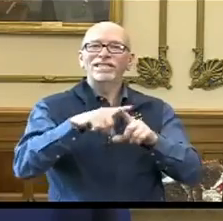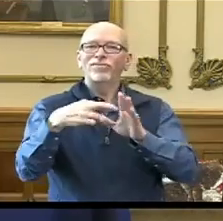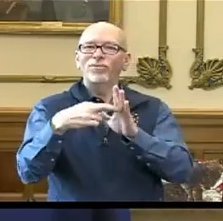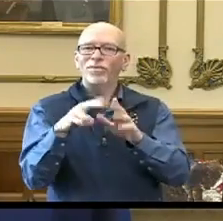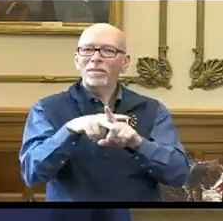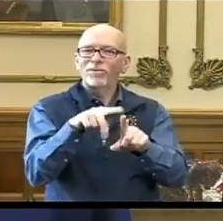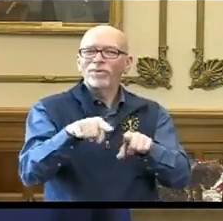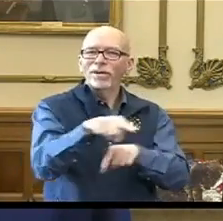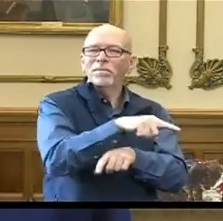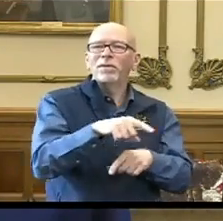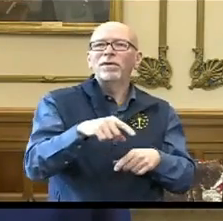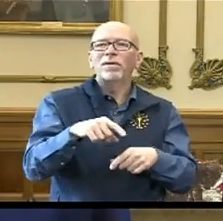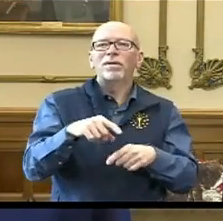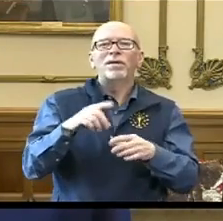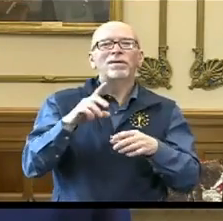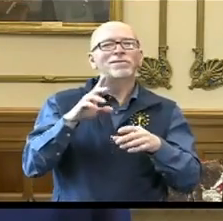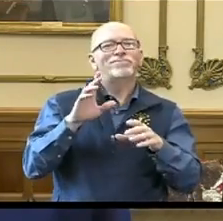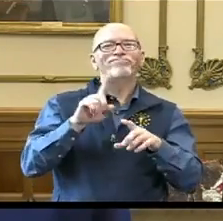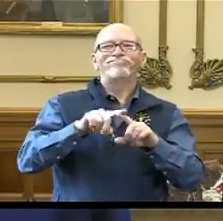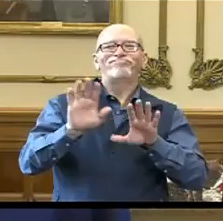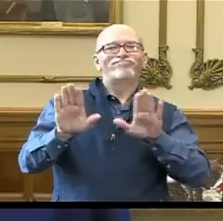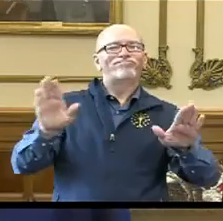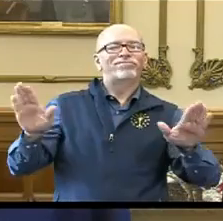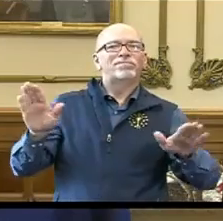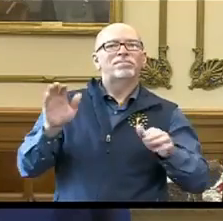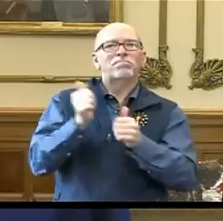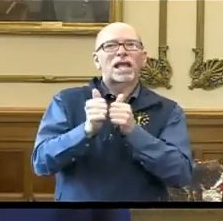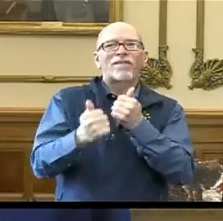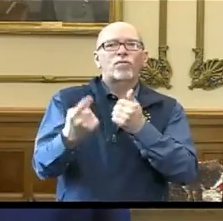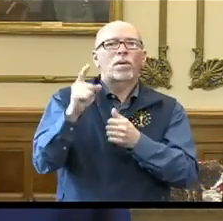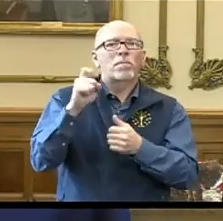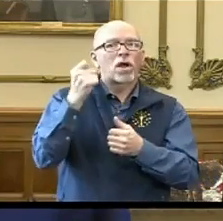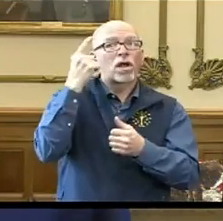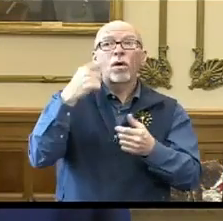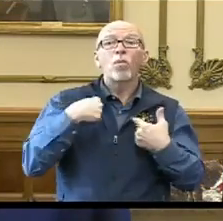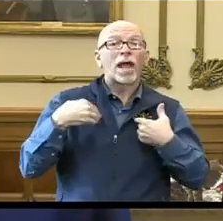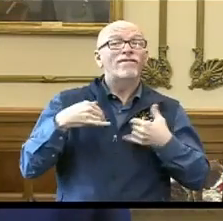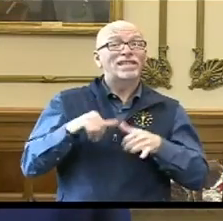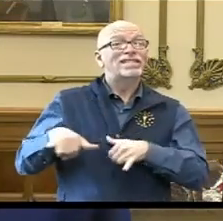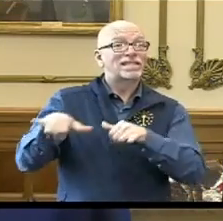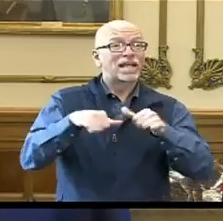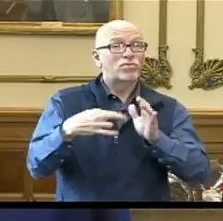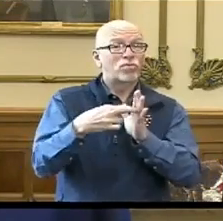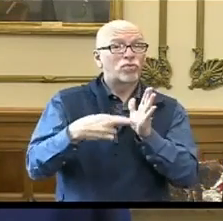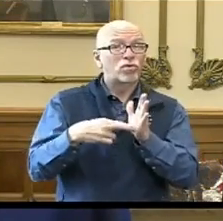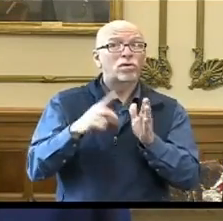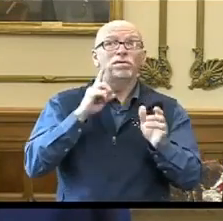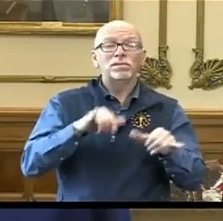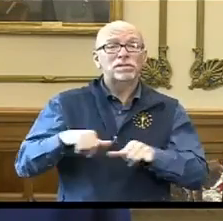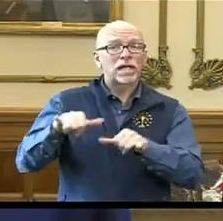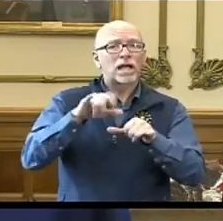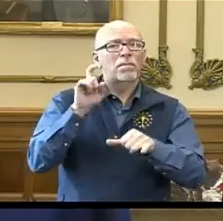just logistics understands that we're all playing by the same rules, and this is all dealing with how we get through